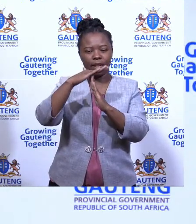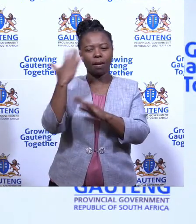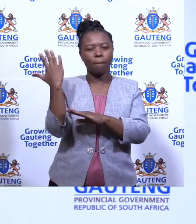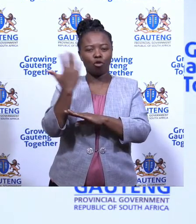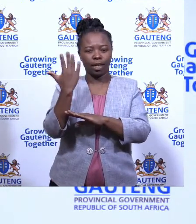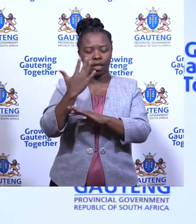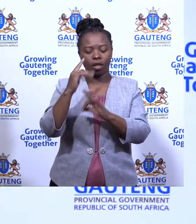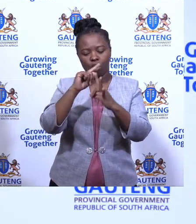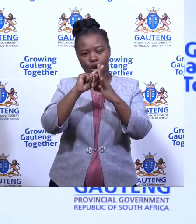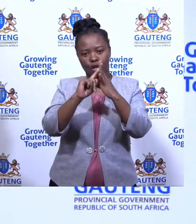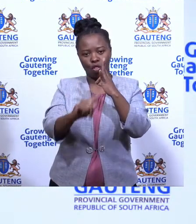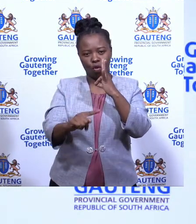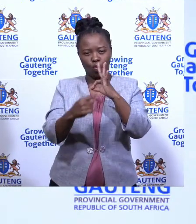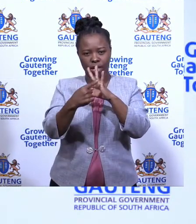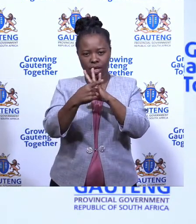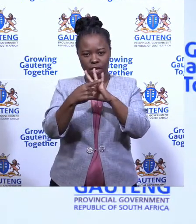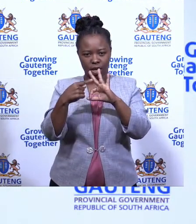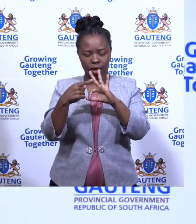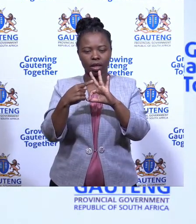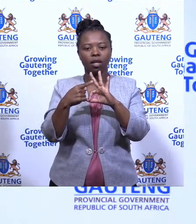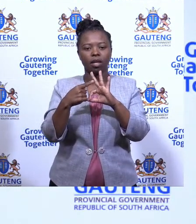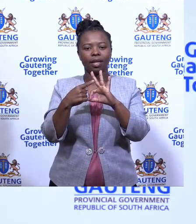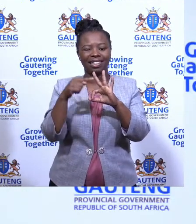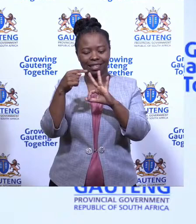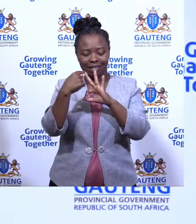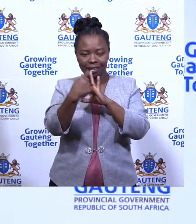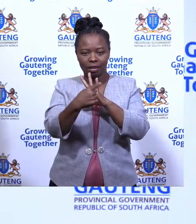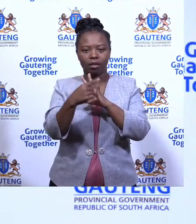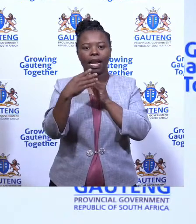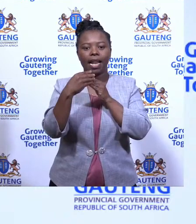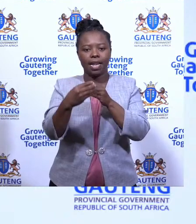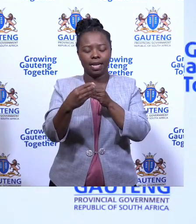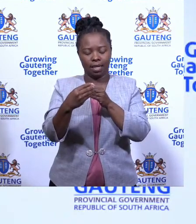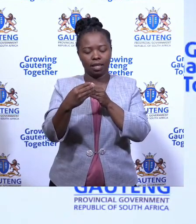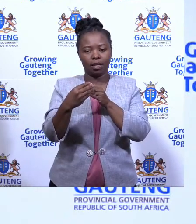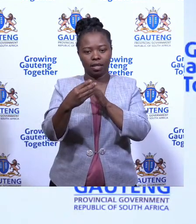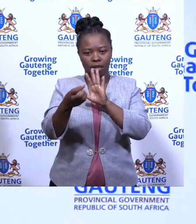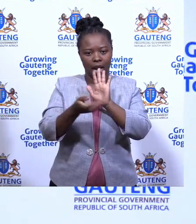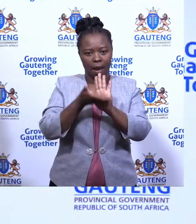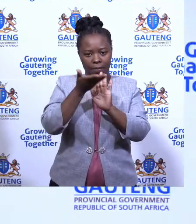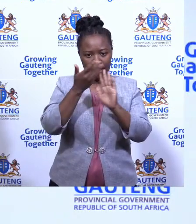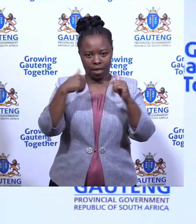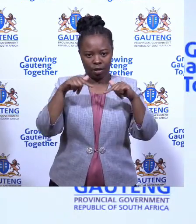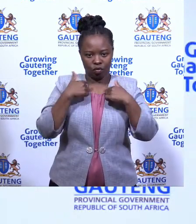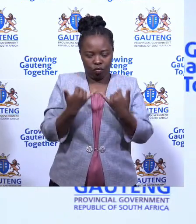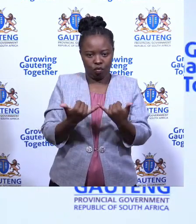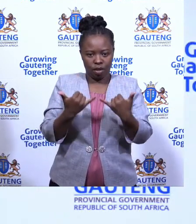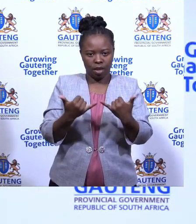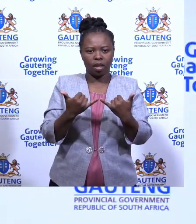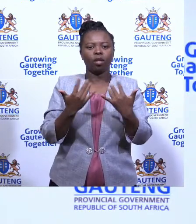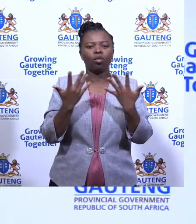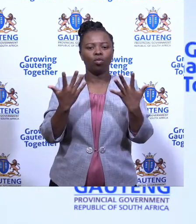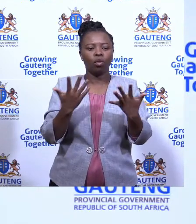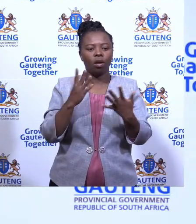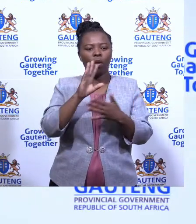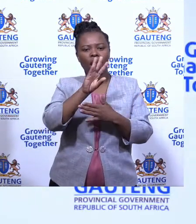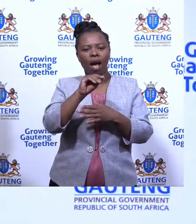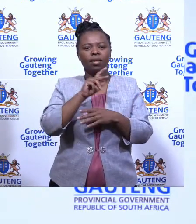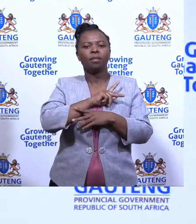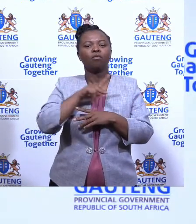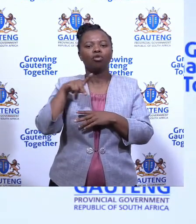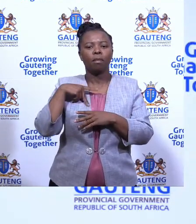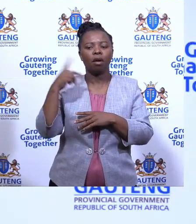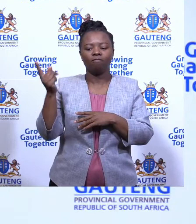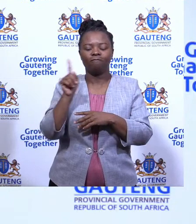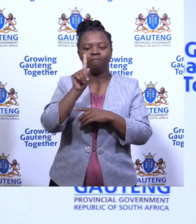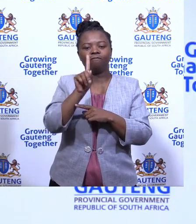actually, which will anchor our briefing today. But for now, I will ask the Premier to come and